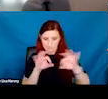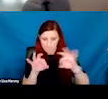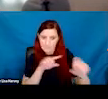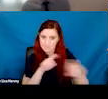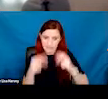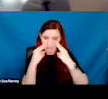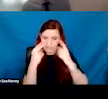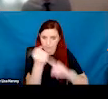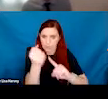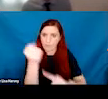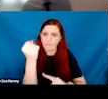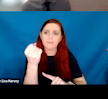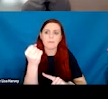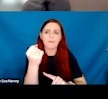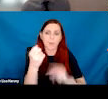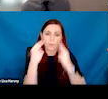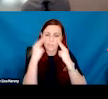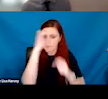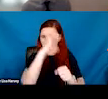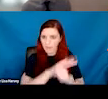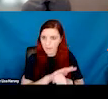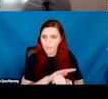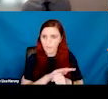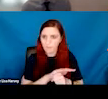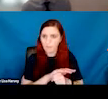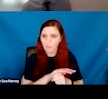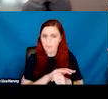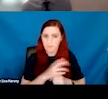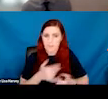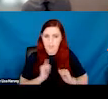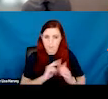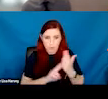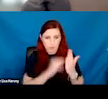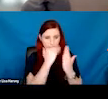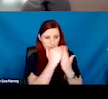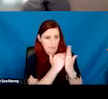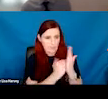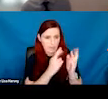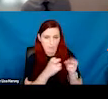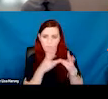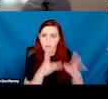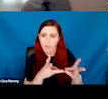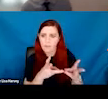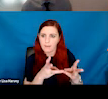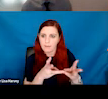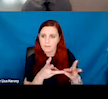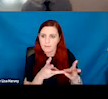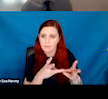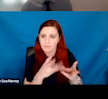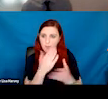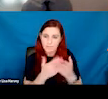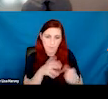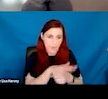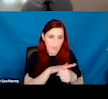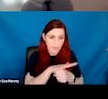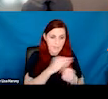met. And diligence needs to be taken in applying the criteria prescriptively. Is it worse than TGDM? Has enough proof been